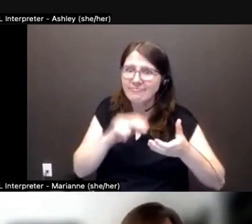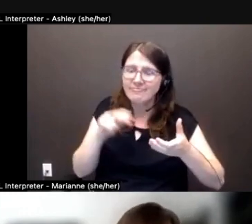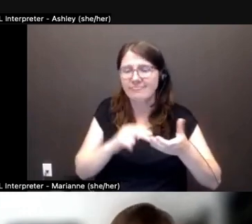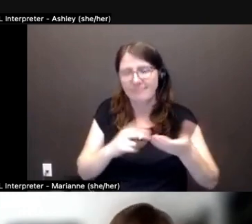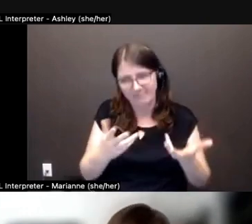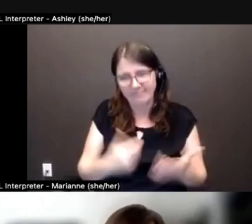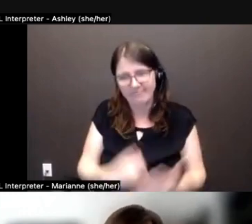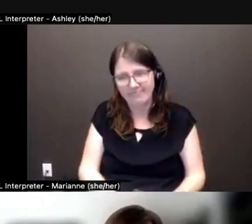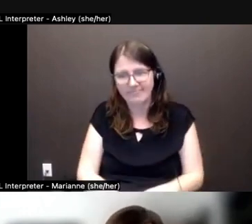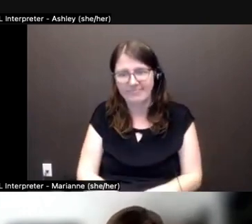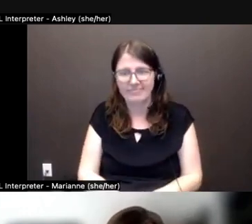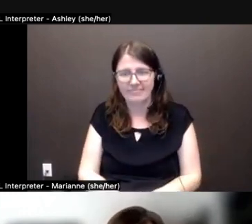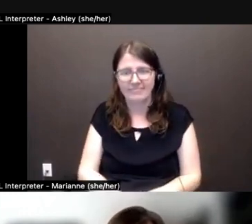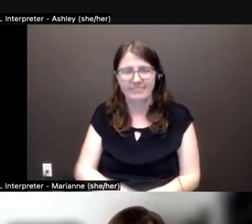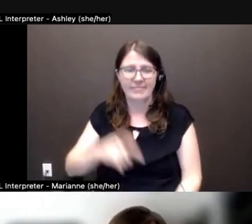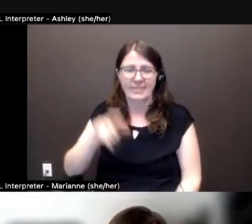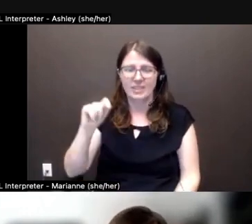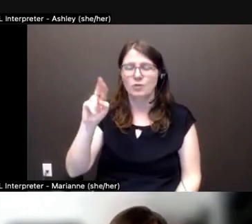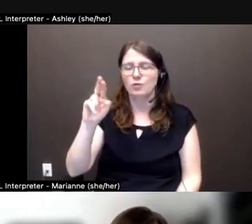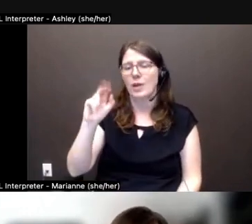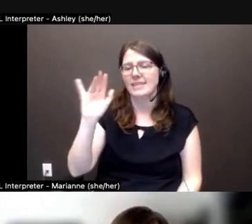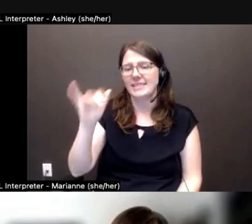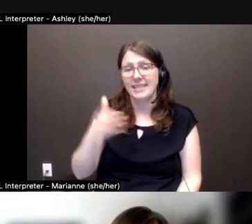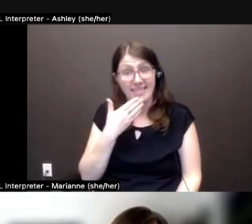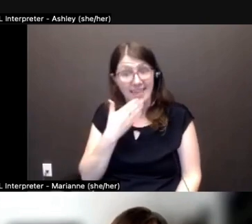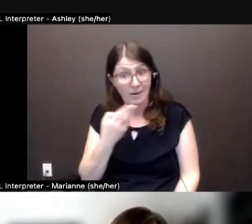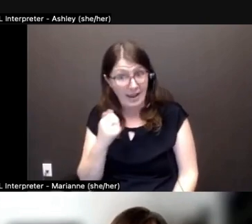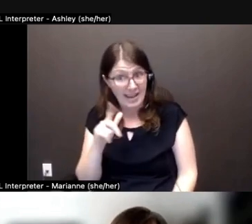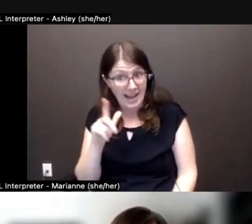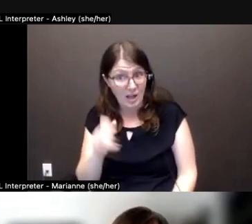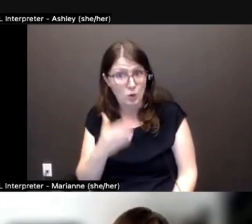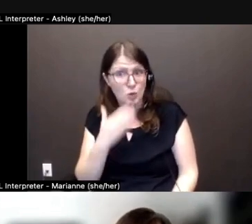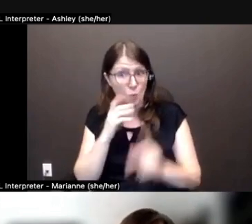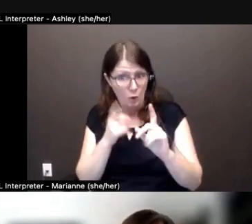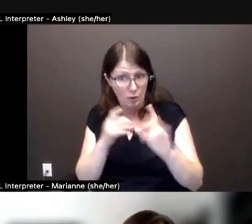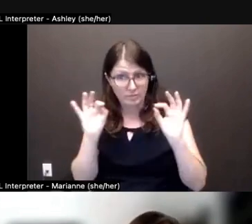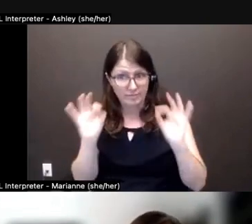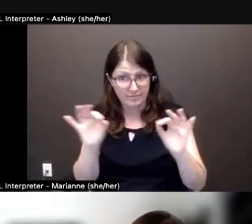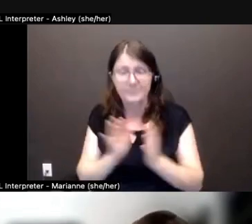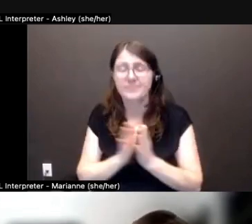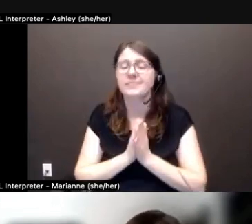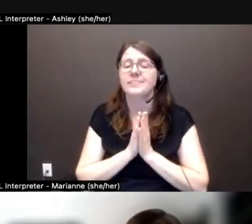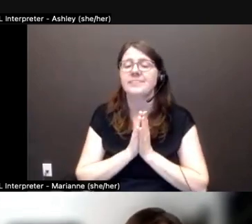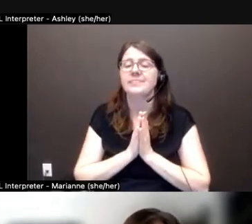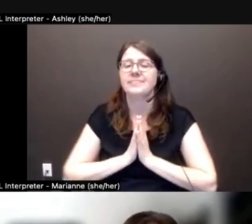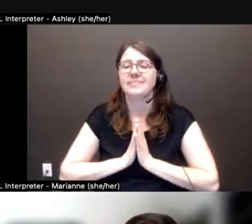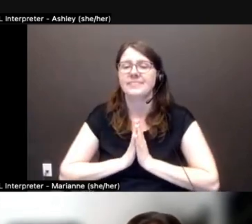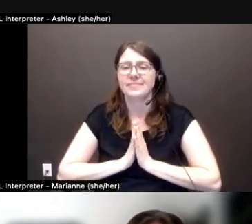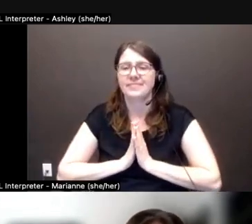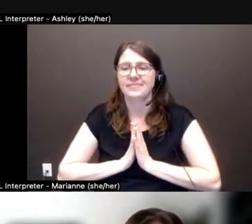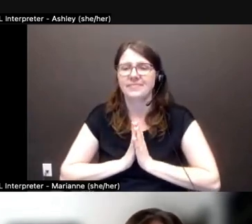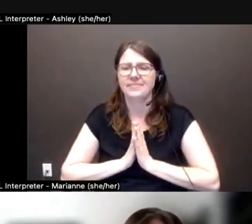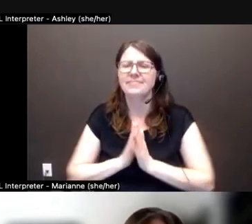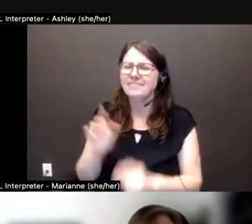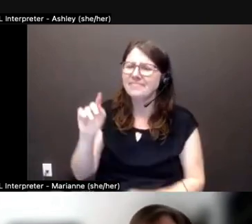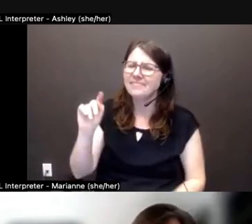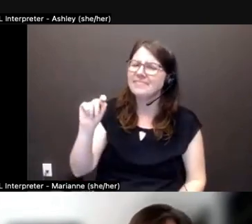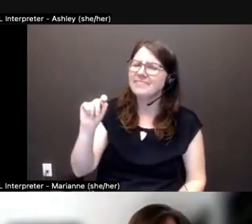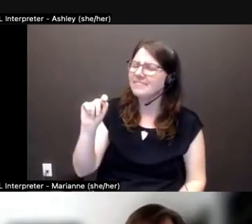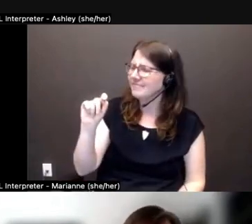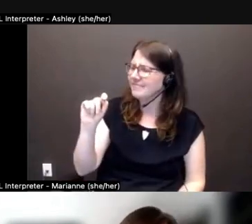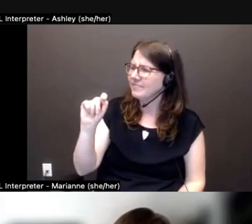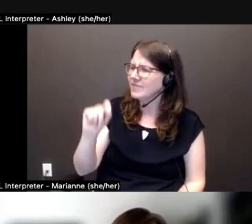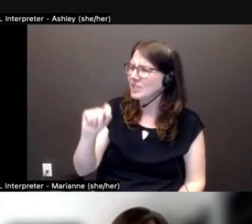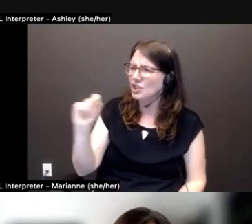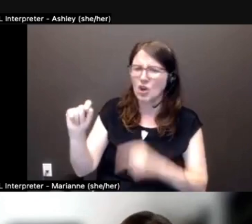That's great. Thanks, Hale. Yeah, those are great tips. Yeah, from watching, I think TikTok operates slightly, it seems